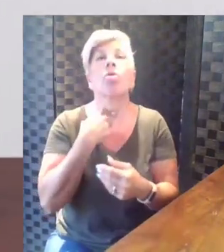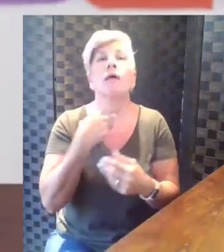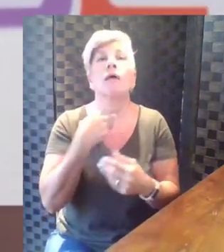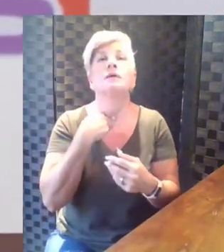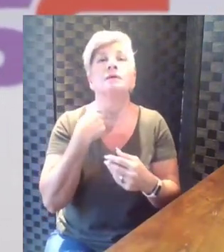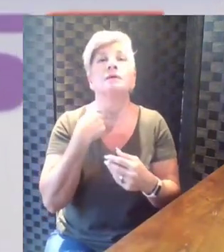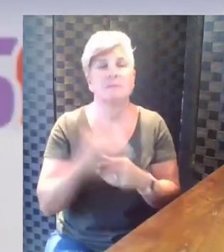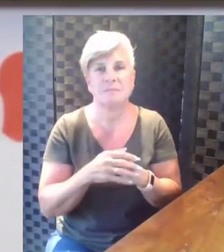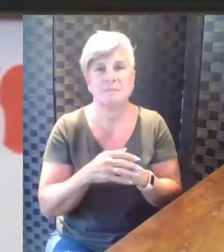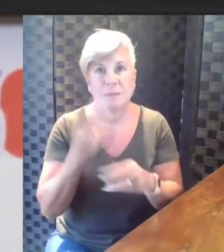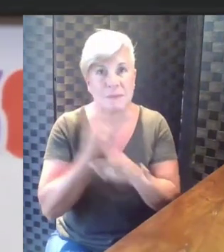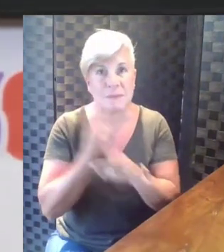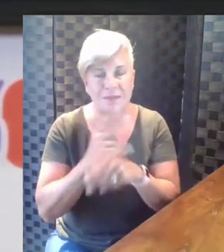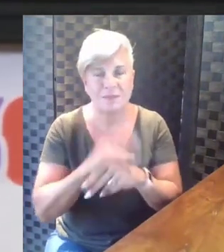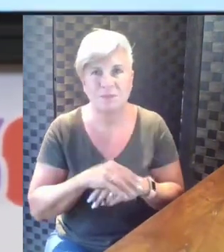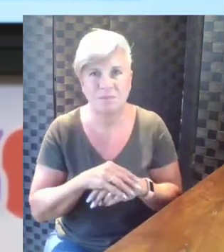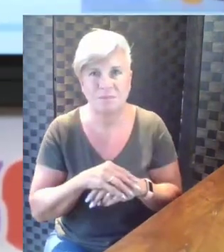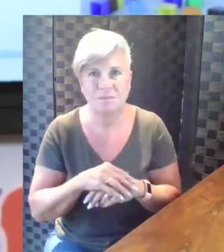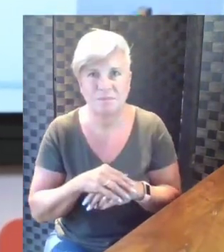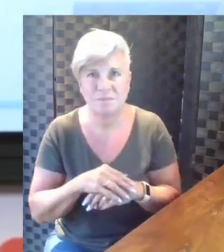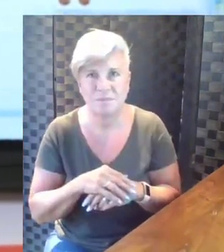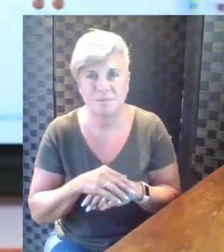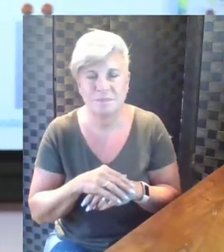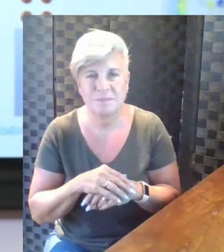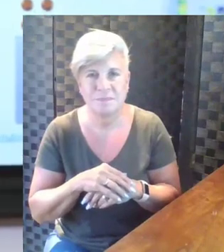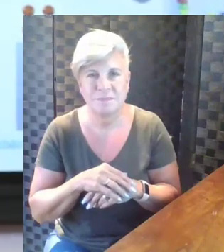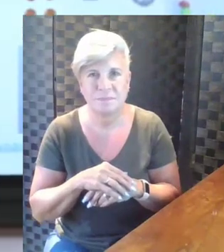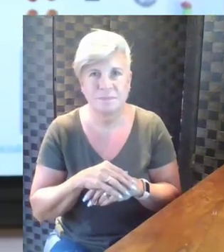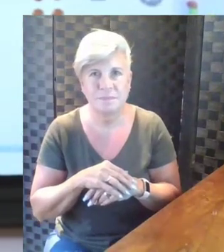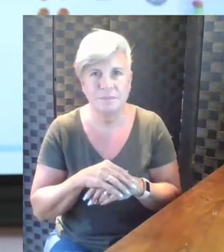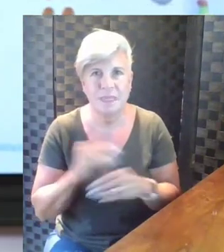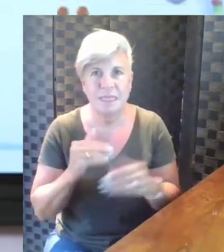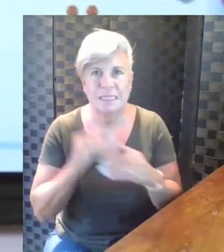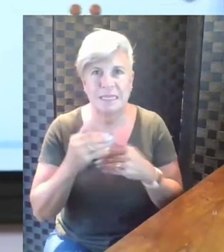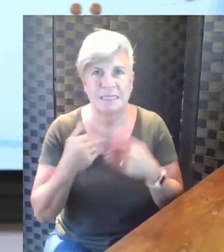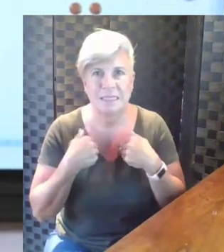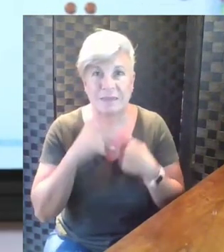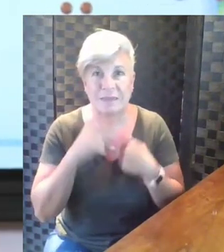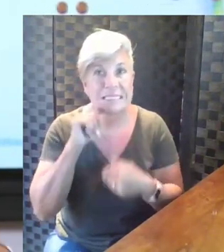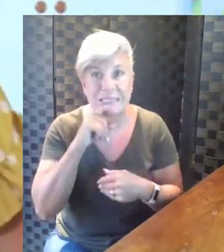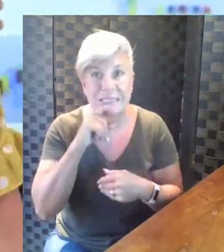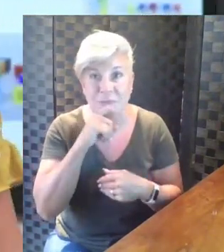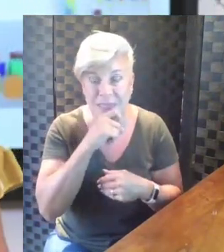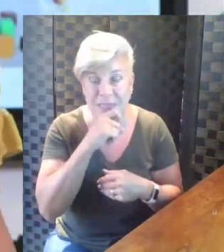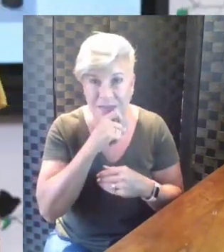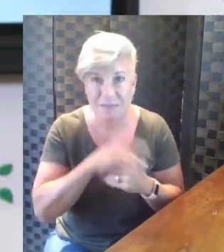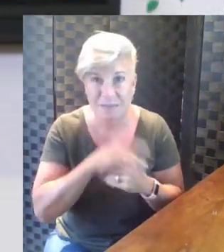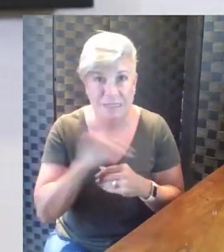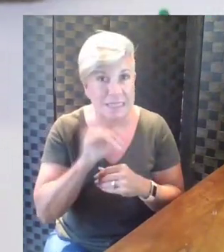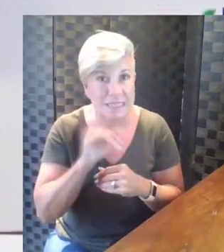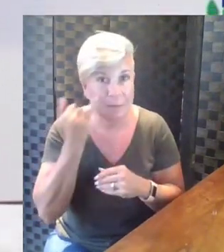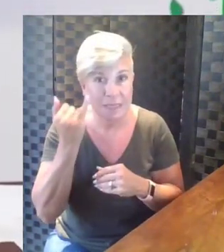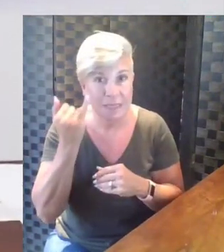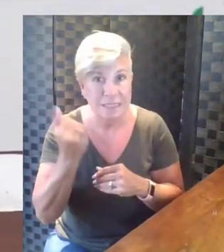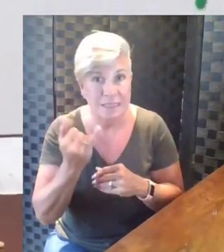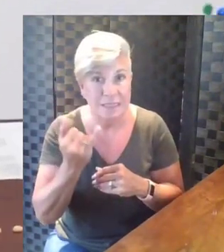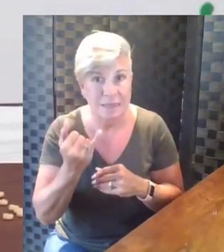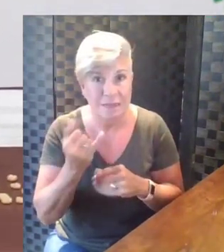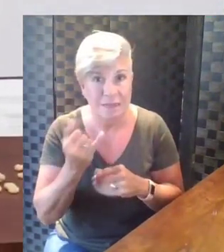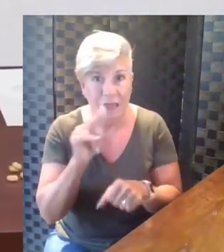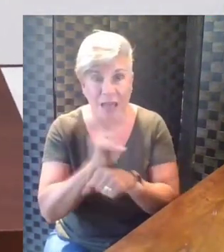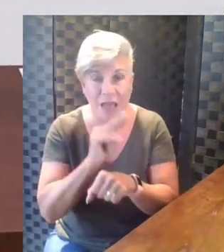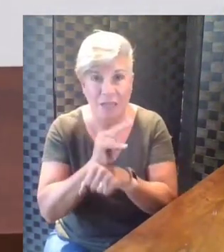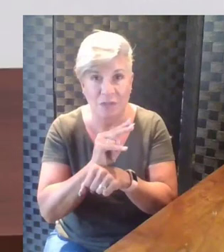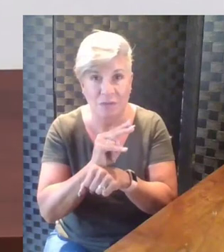have anyone smaller or younger in your family. All right? Next, I have cereal and pipe cleaners. Same idea. I